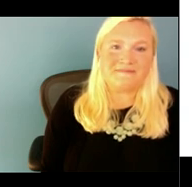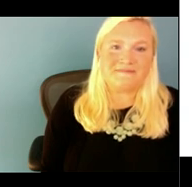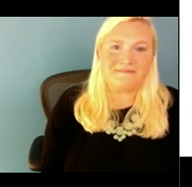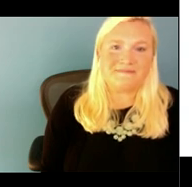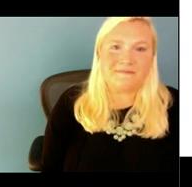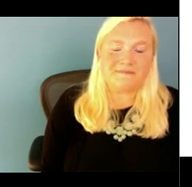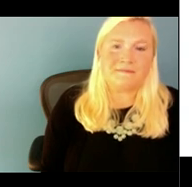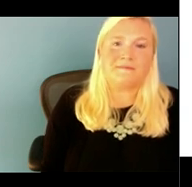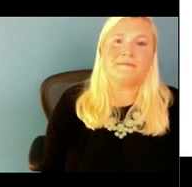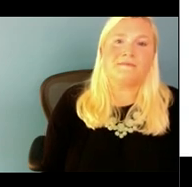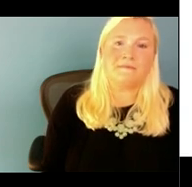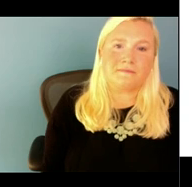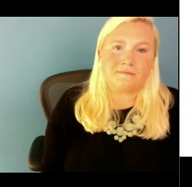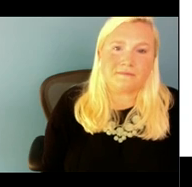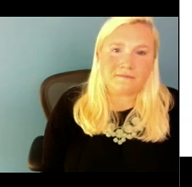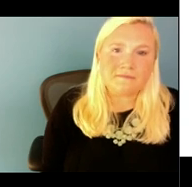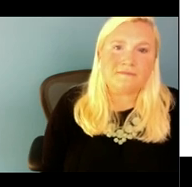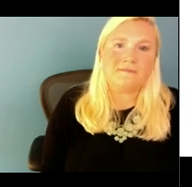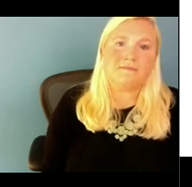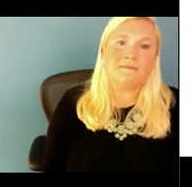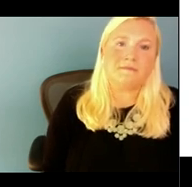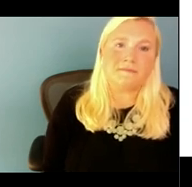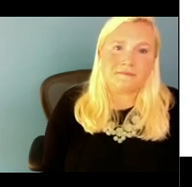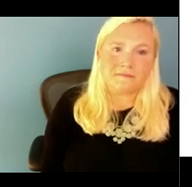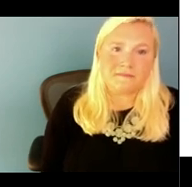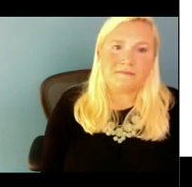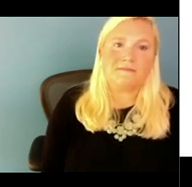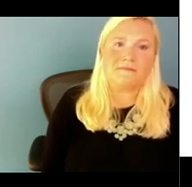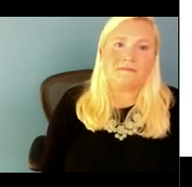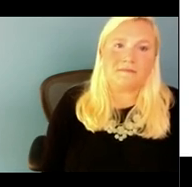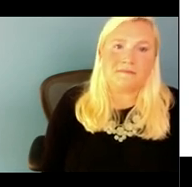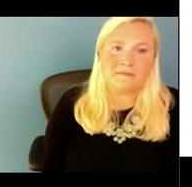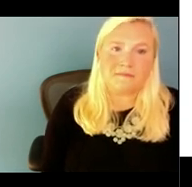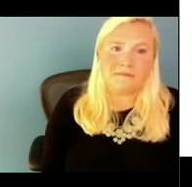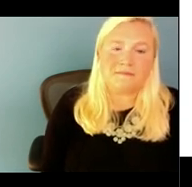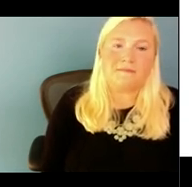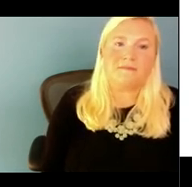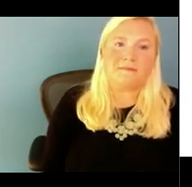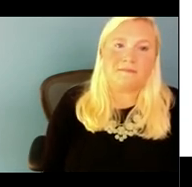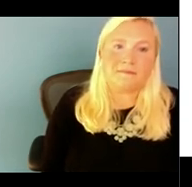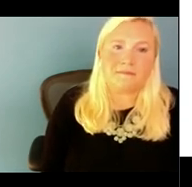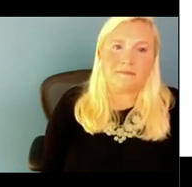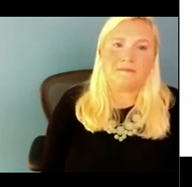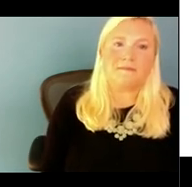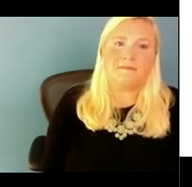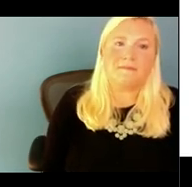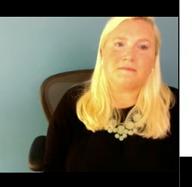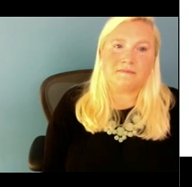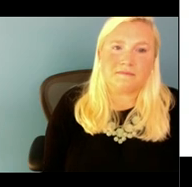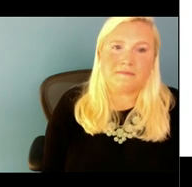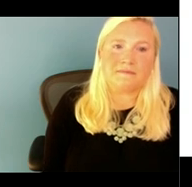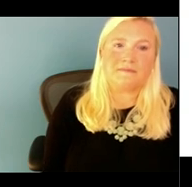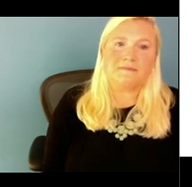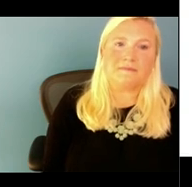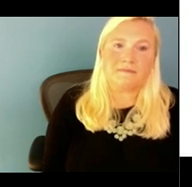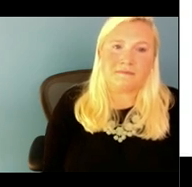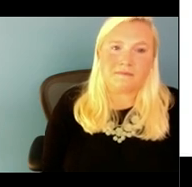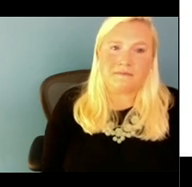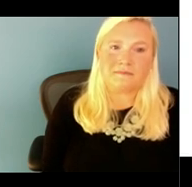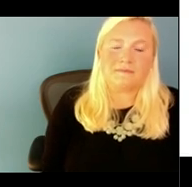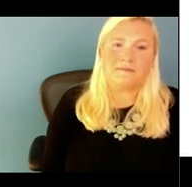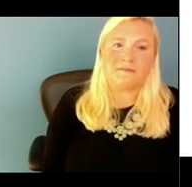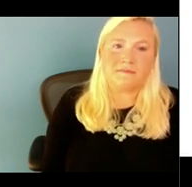late onset stuttering that just starts later. And in that case, it's particularly challenging because everybody, the speaker